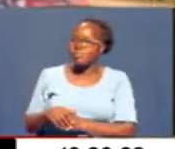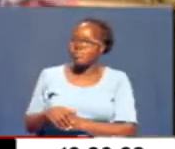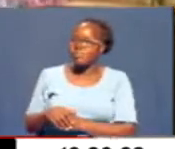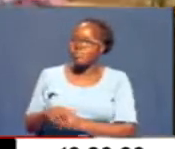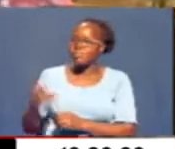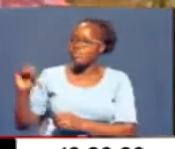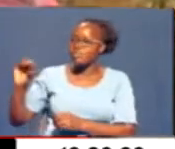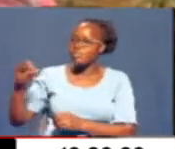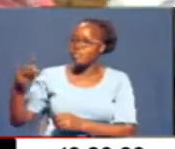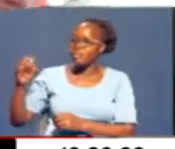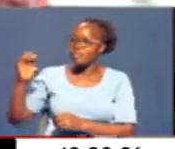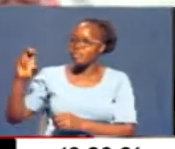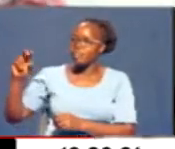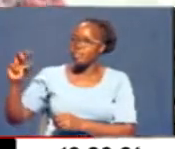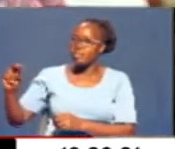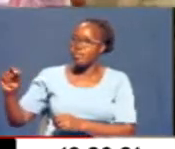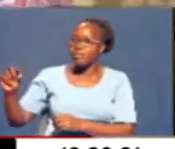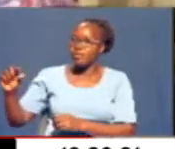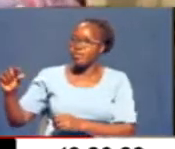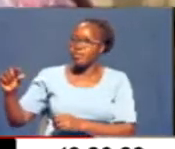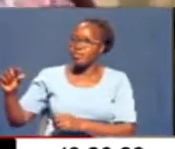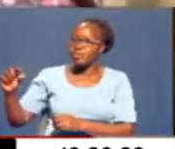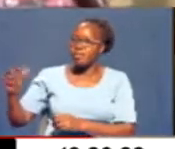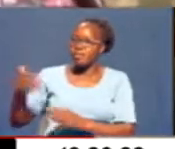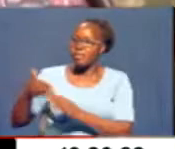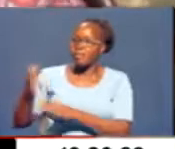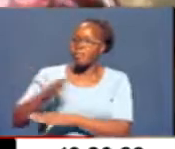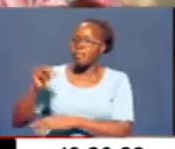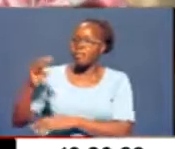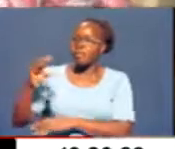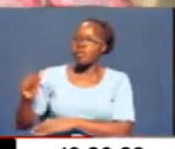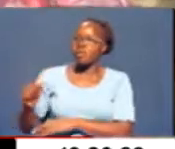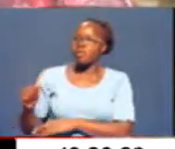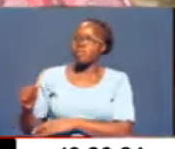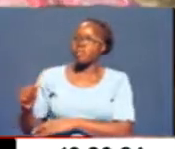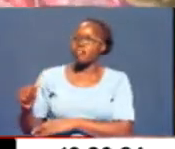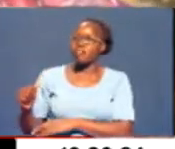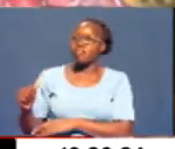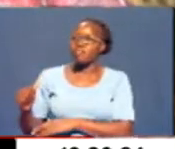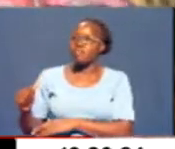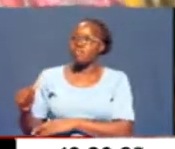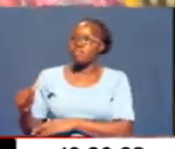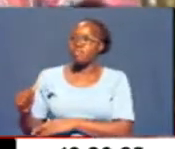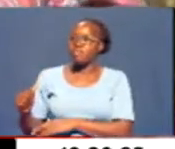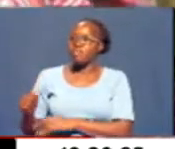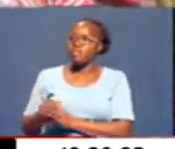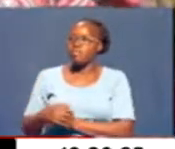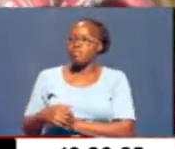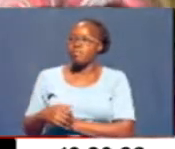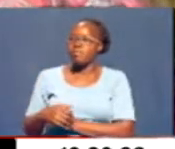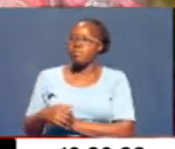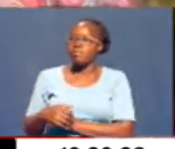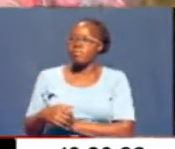the former MCA Kondele Ward and also pioneer MCA Kisumu County Assembly.